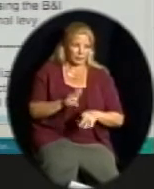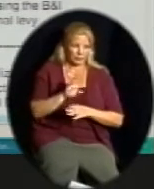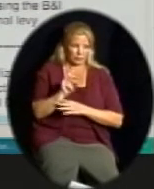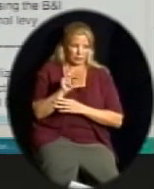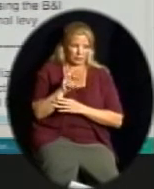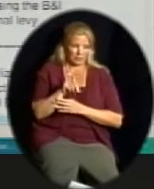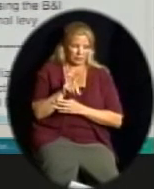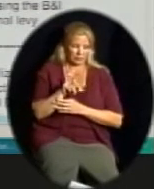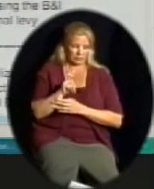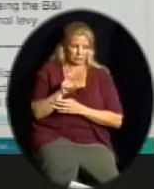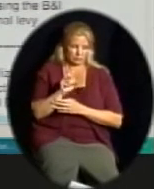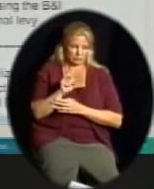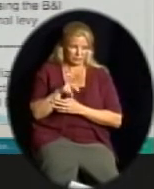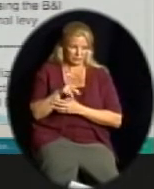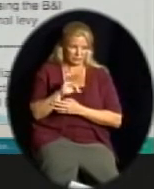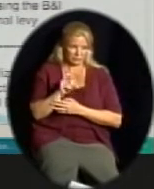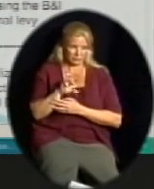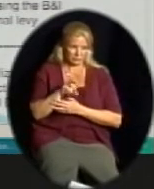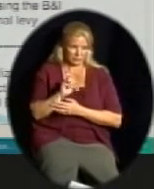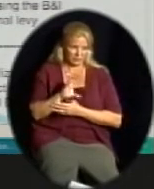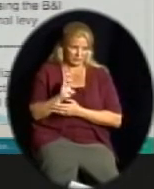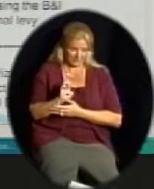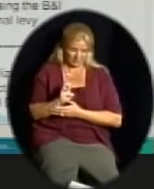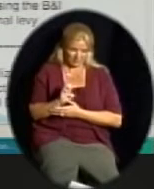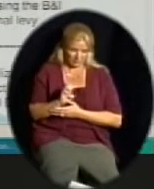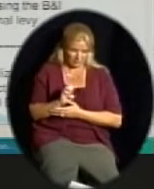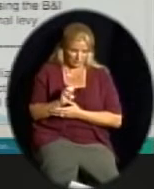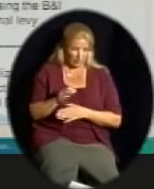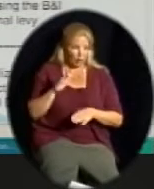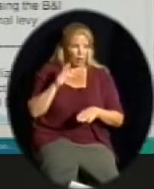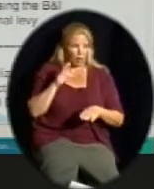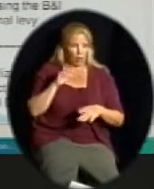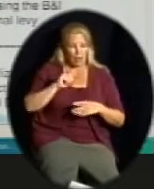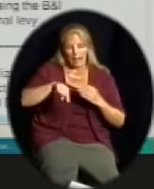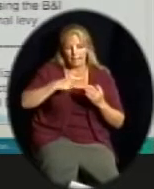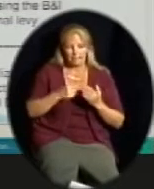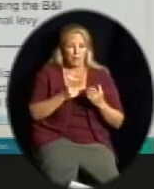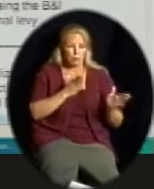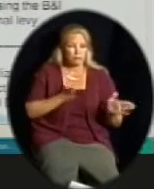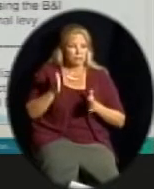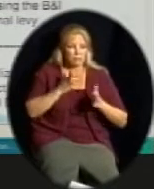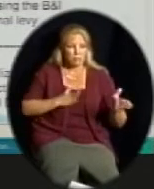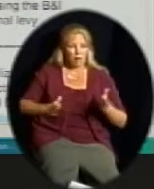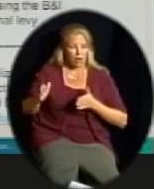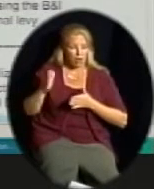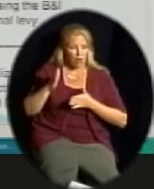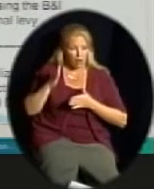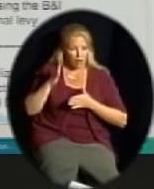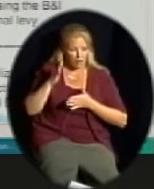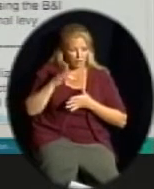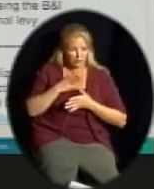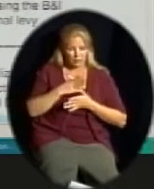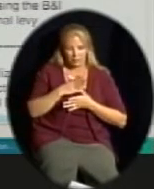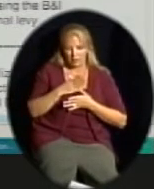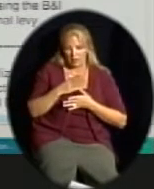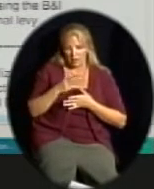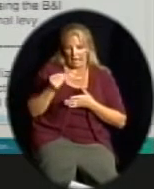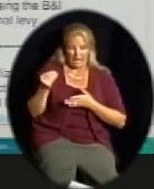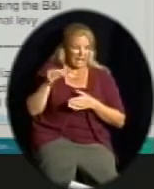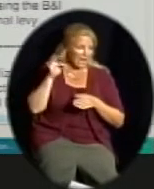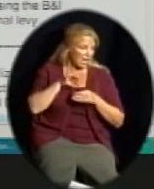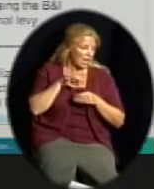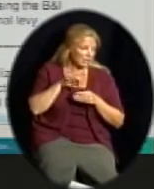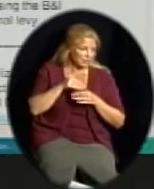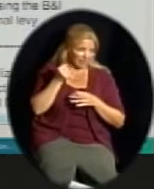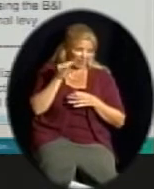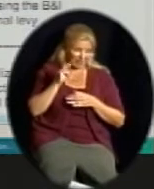In planning purposes, if we do have a bond election and it's successful, and we